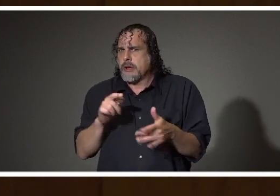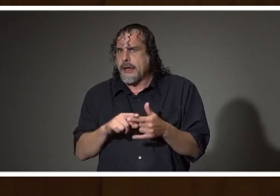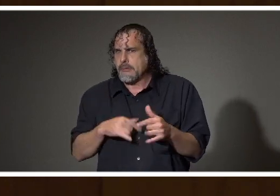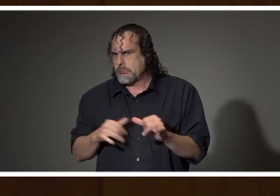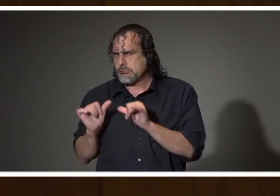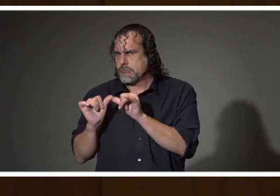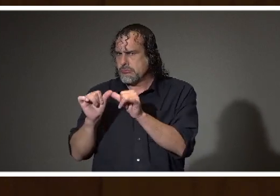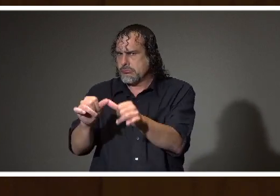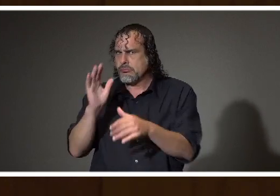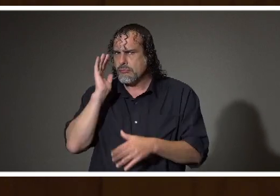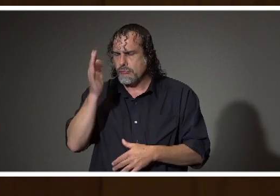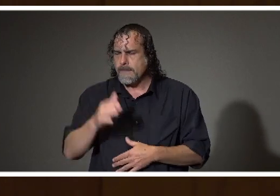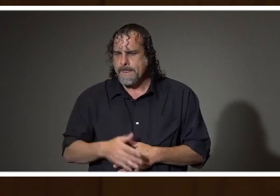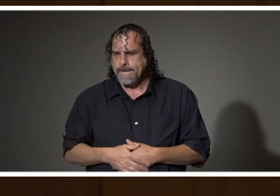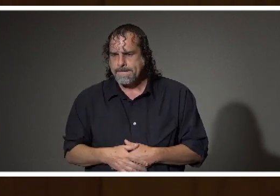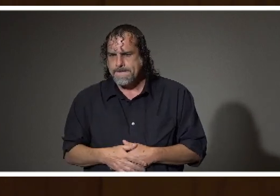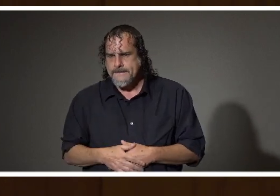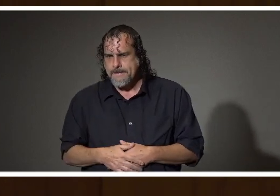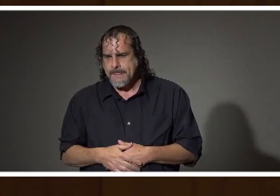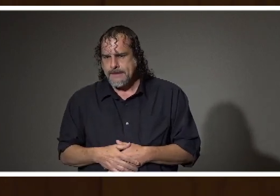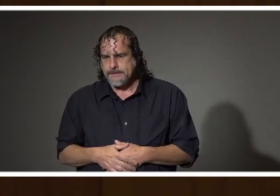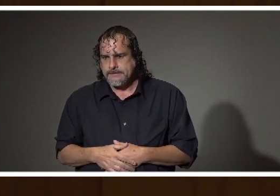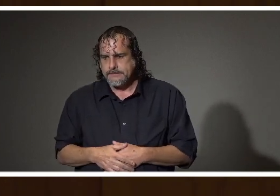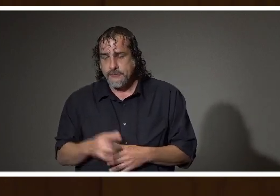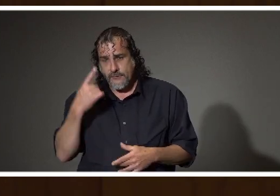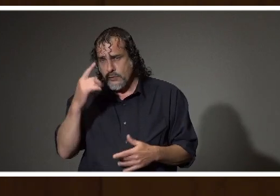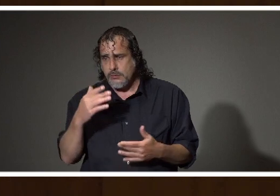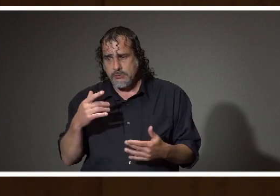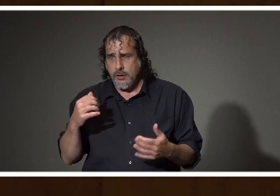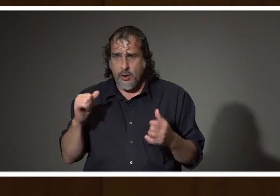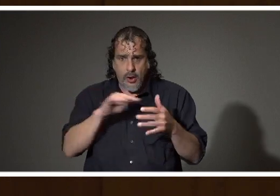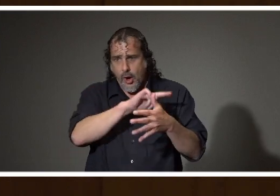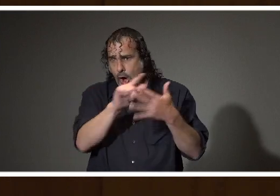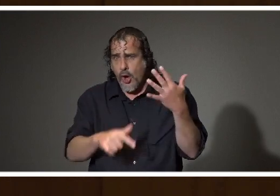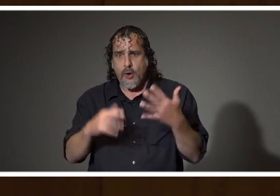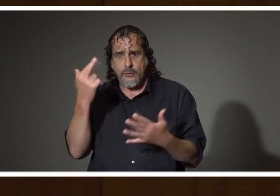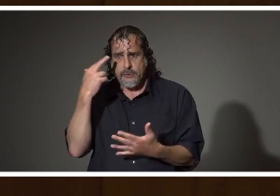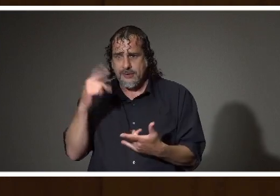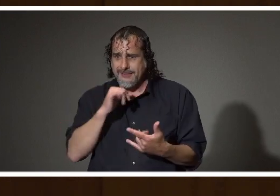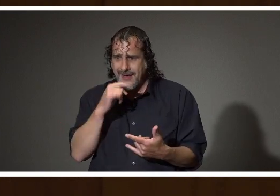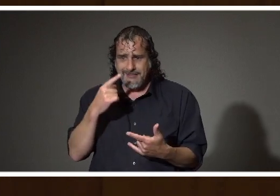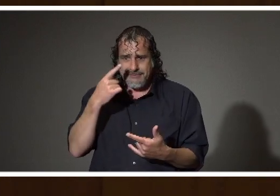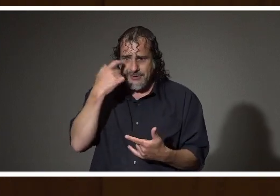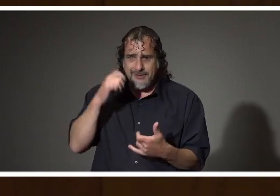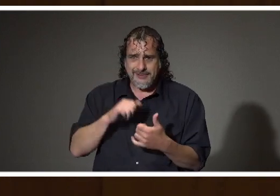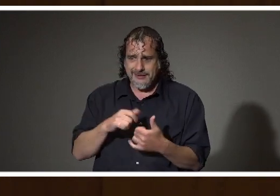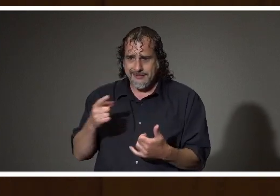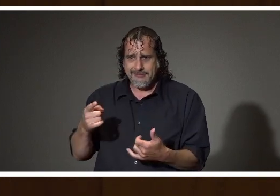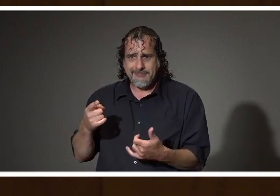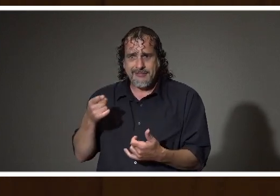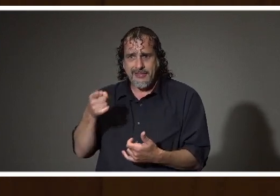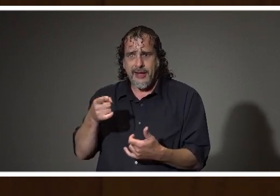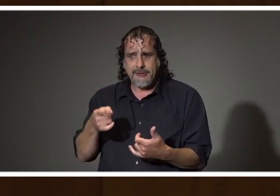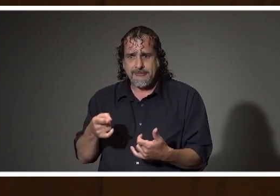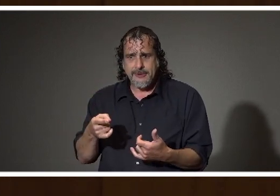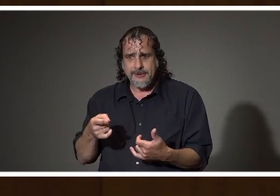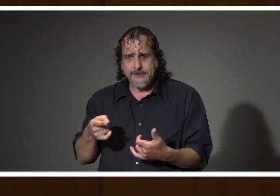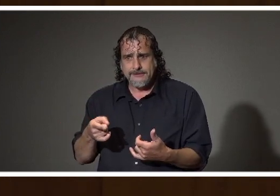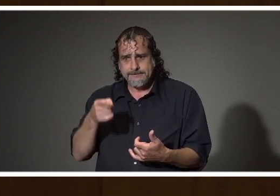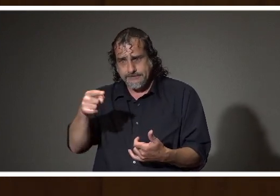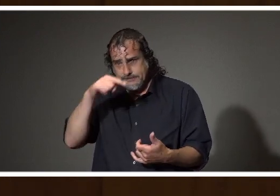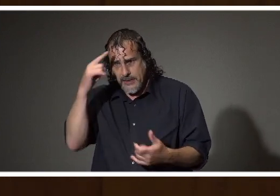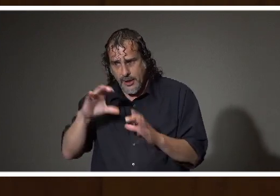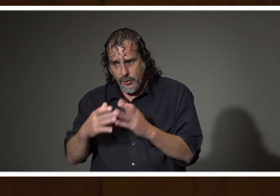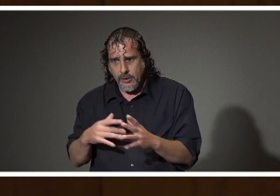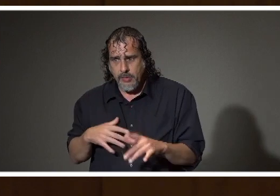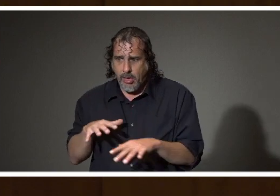be for obvious reasons, not just because it's the number one demographic group